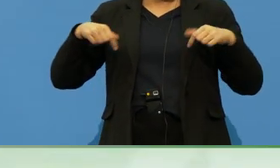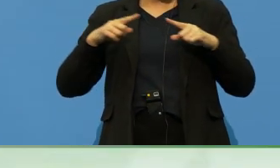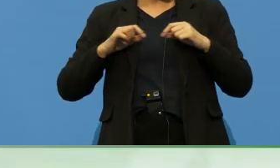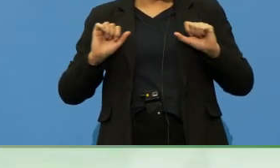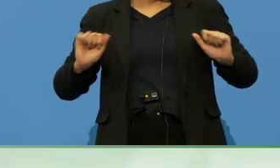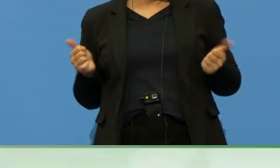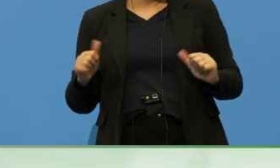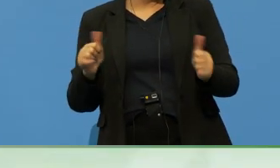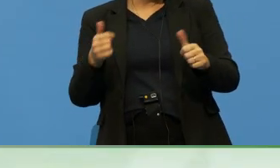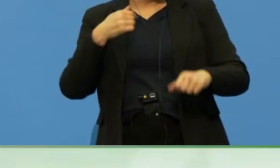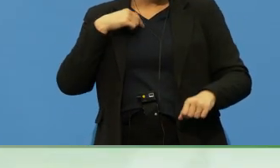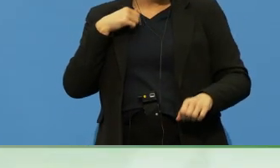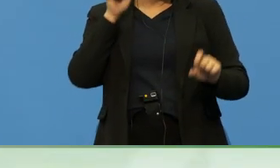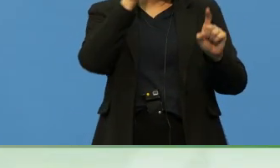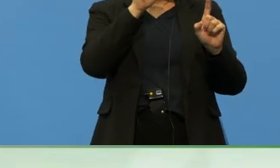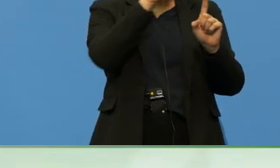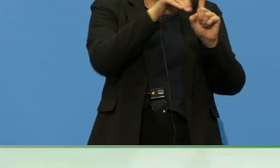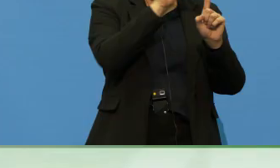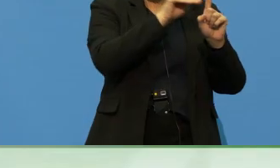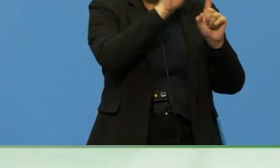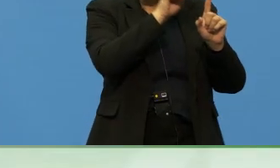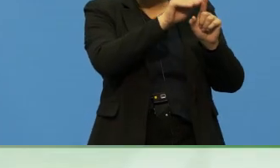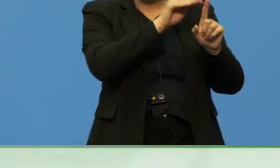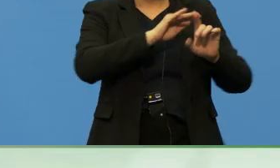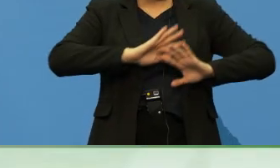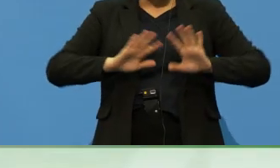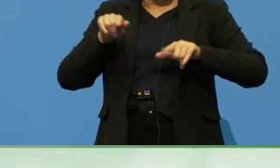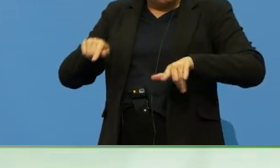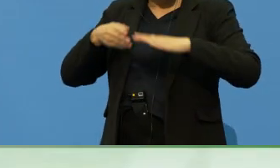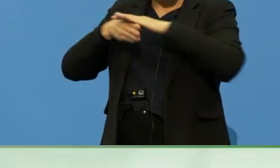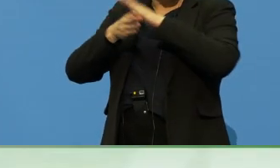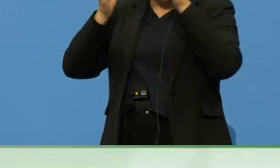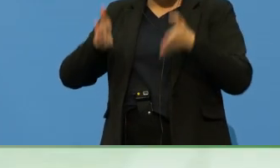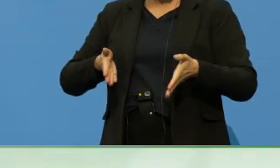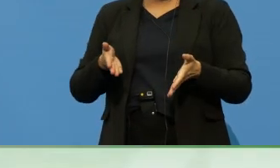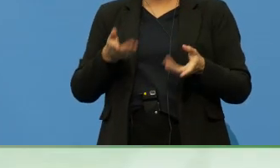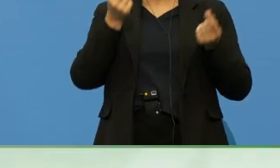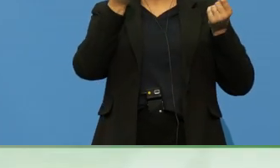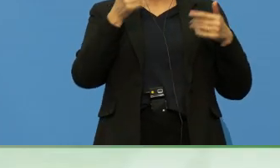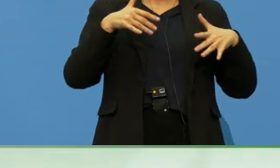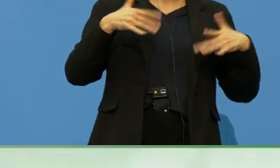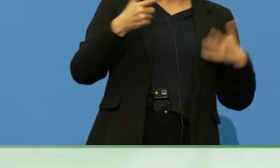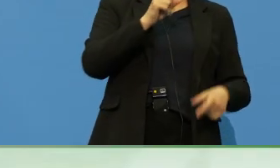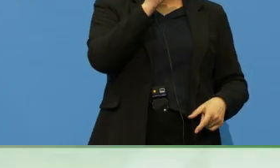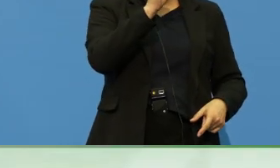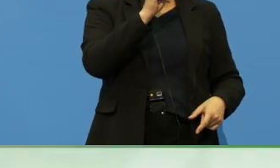be universal design, to be accessible. We don't want people to